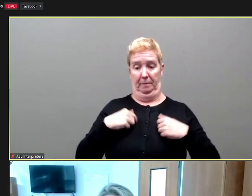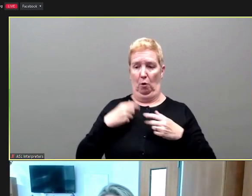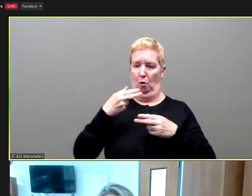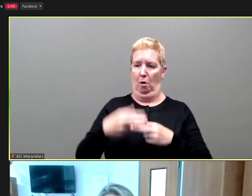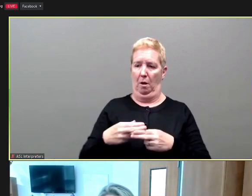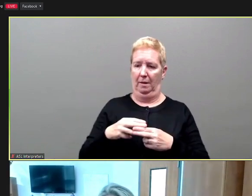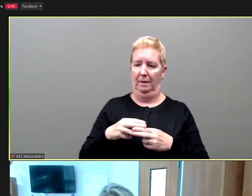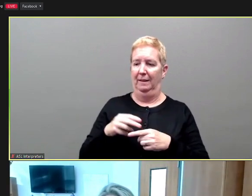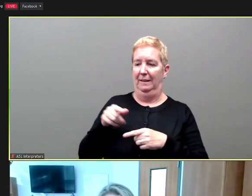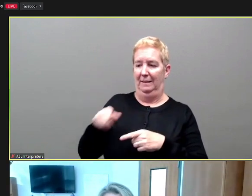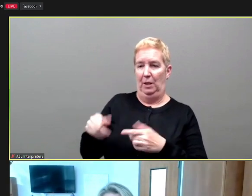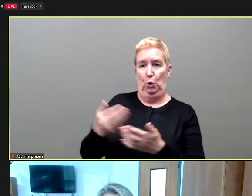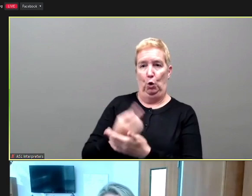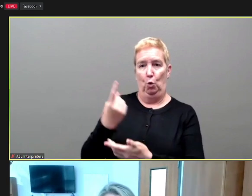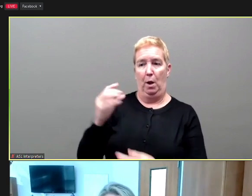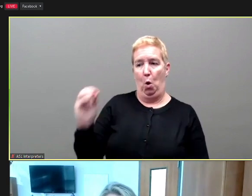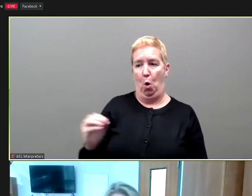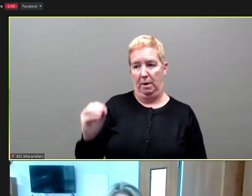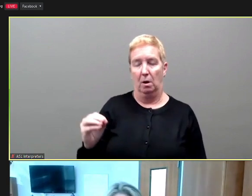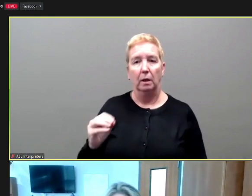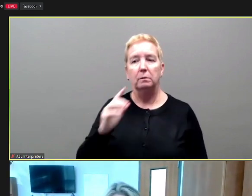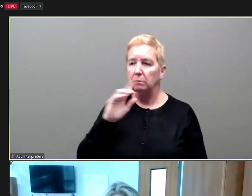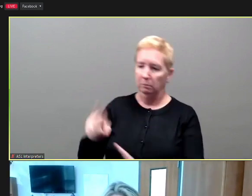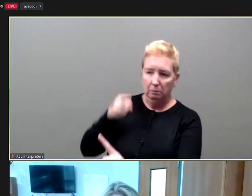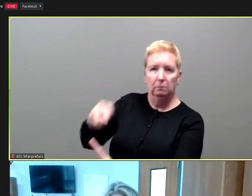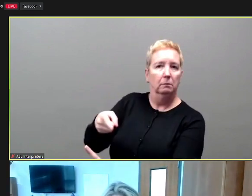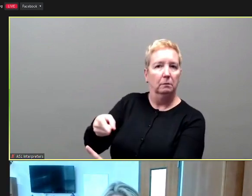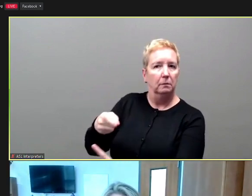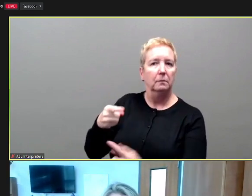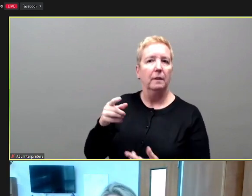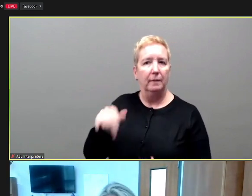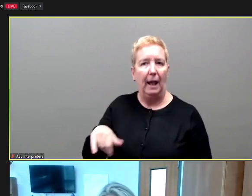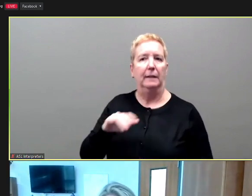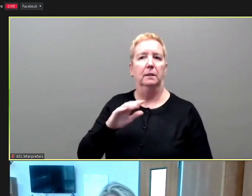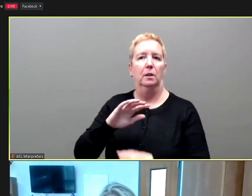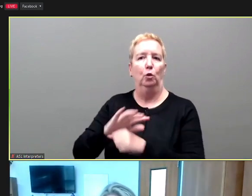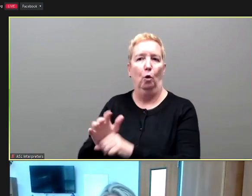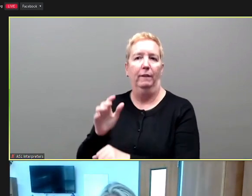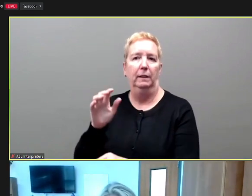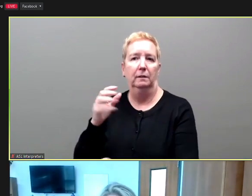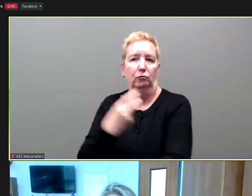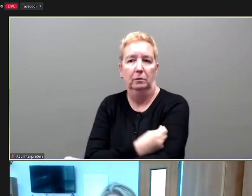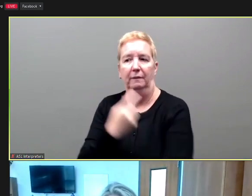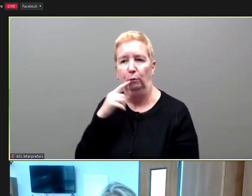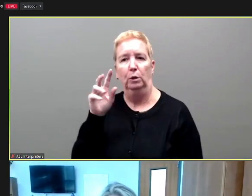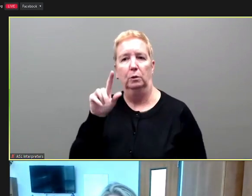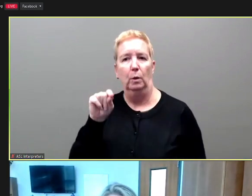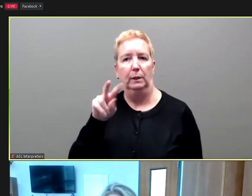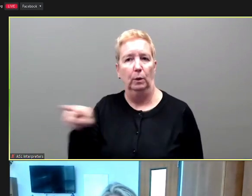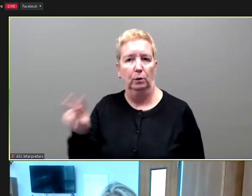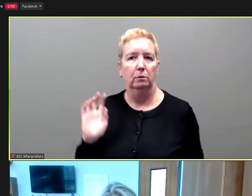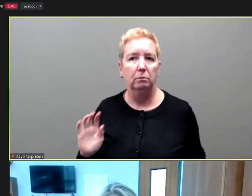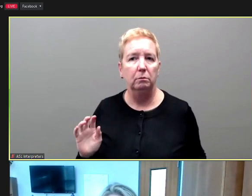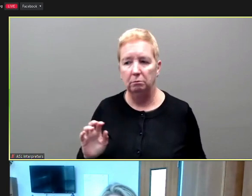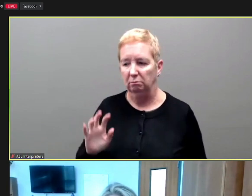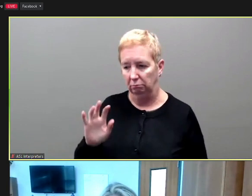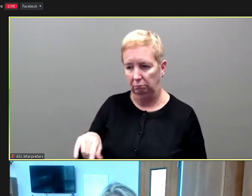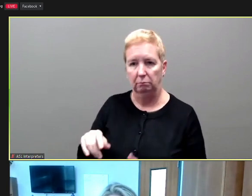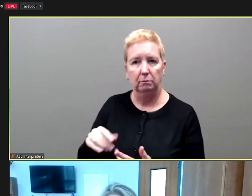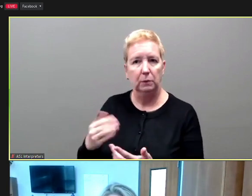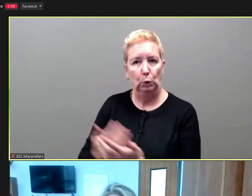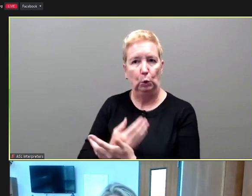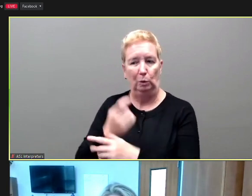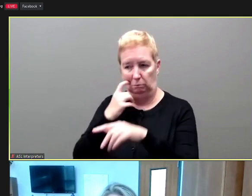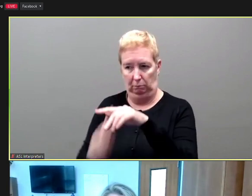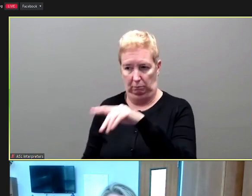for 2022. And I'm hoping that people will hear that message and be more likely to get it with their flu